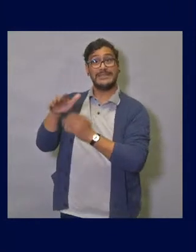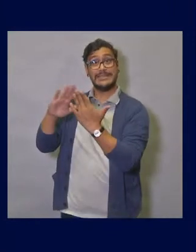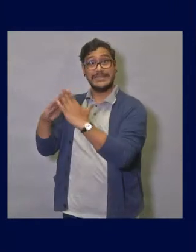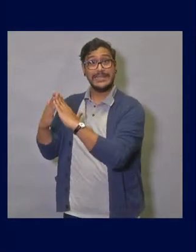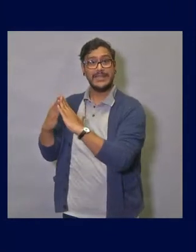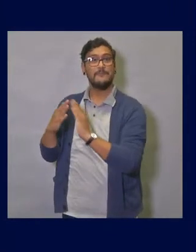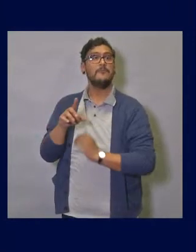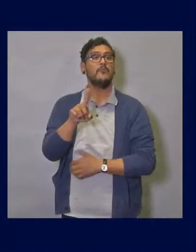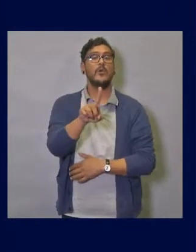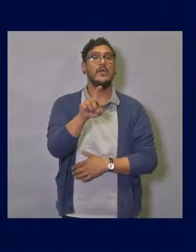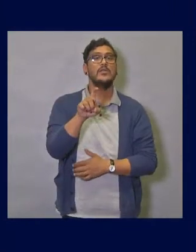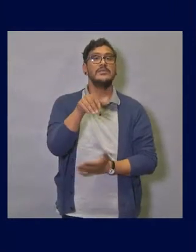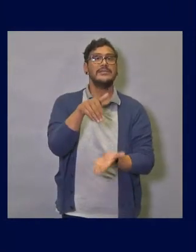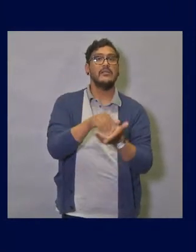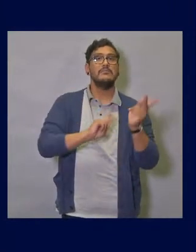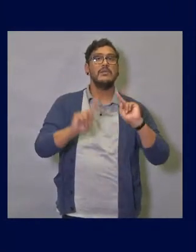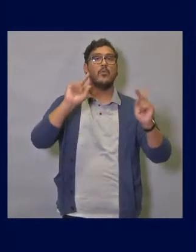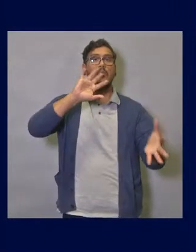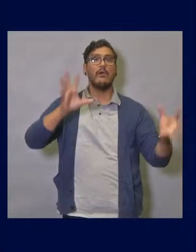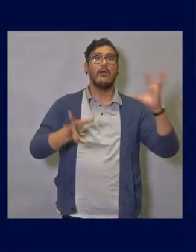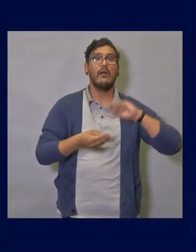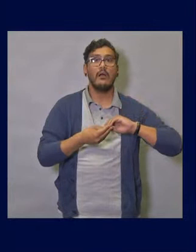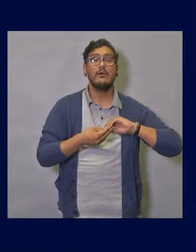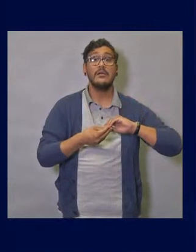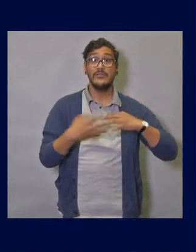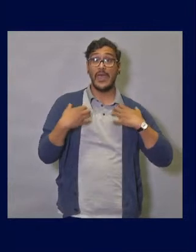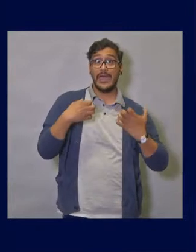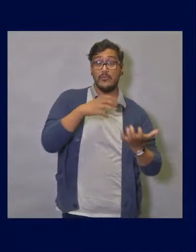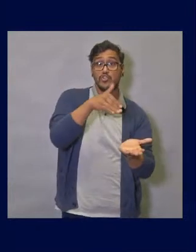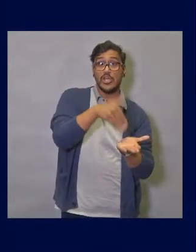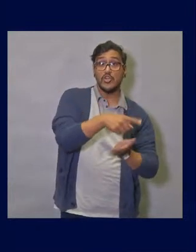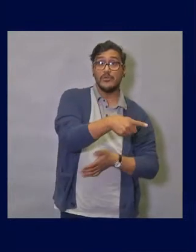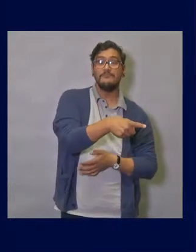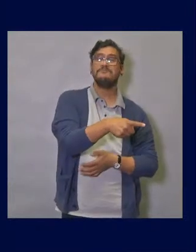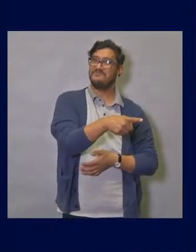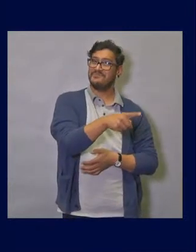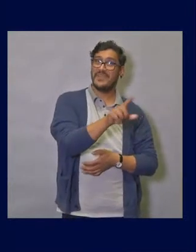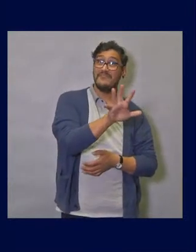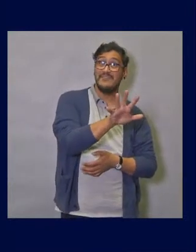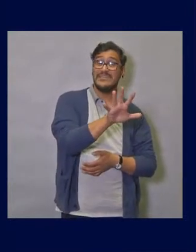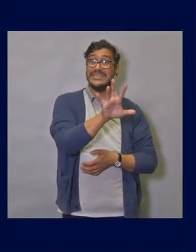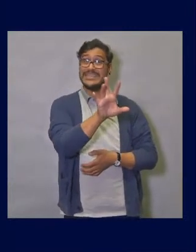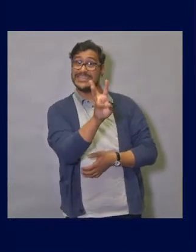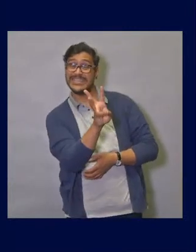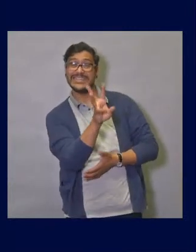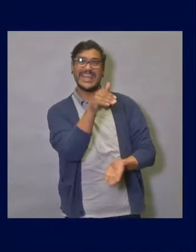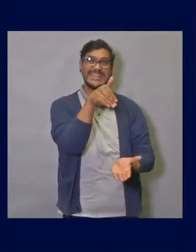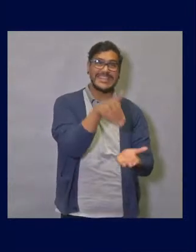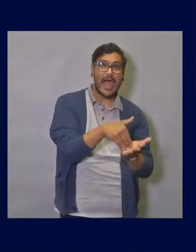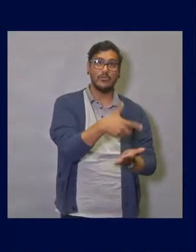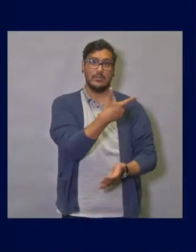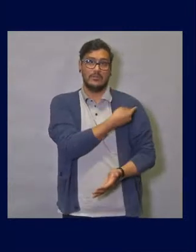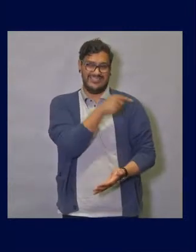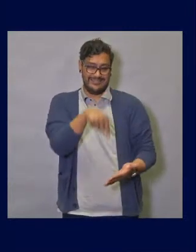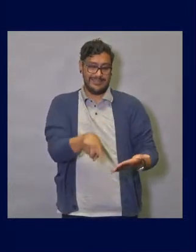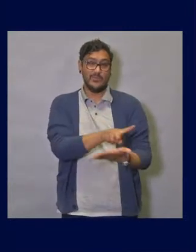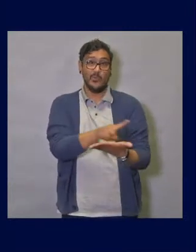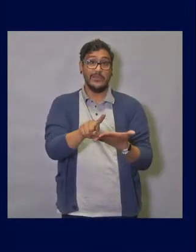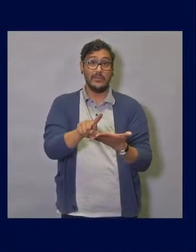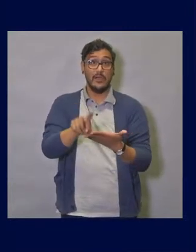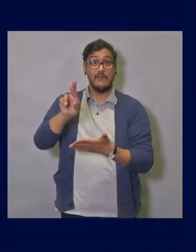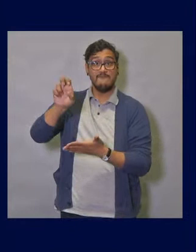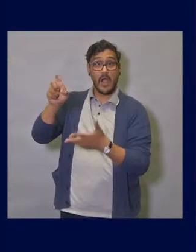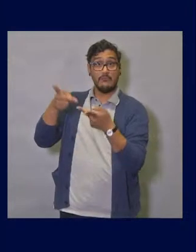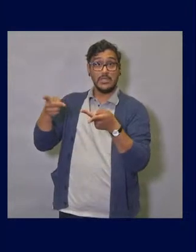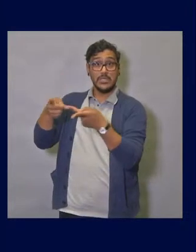people combined. Our federally qualified health centers are administering almost 56,000 doses this week, and pharmacies are